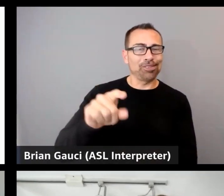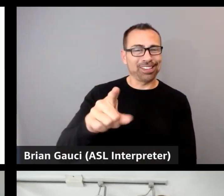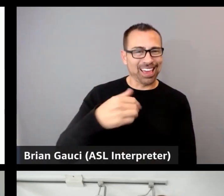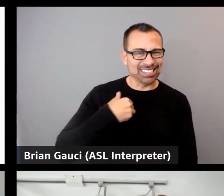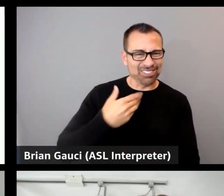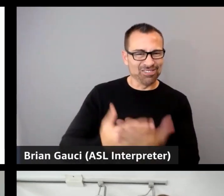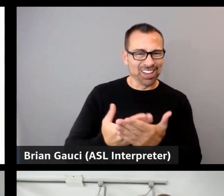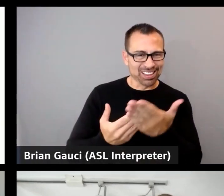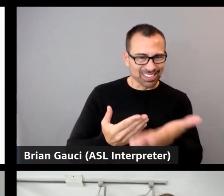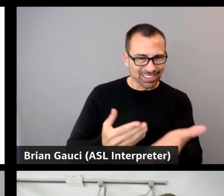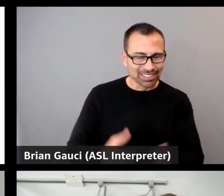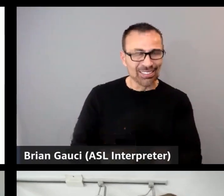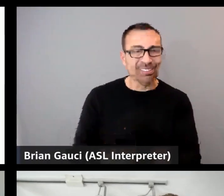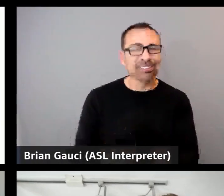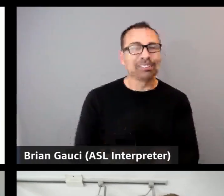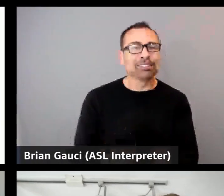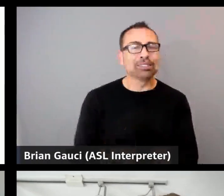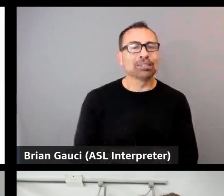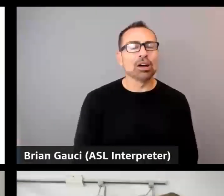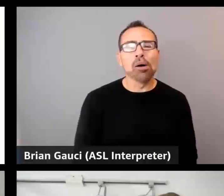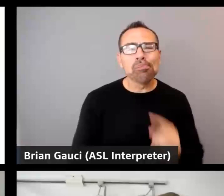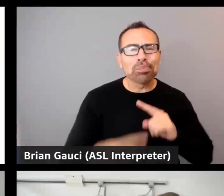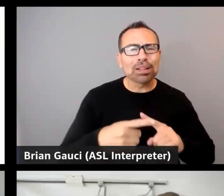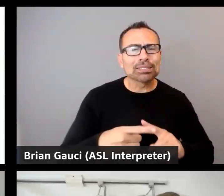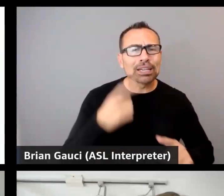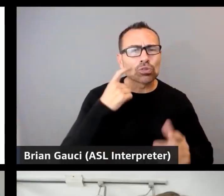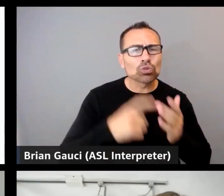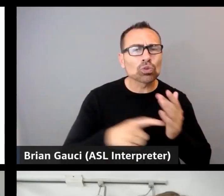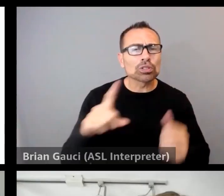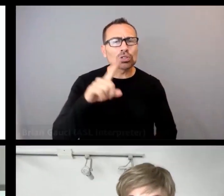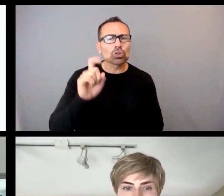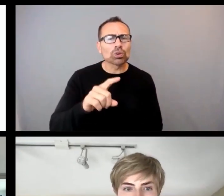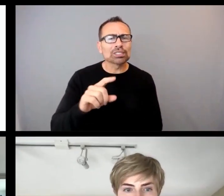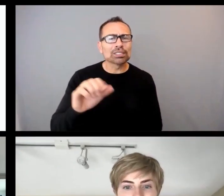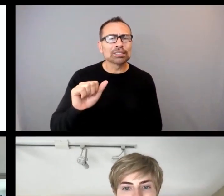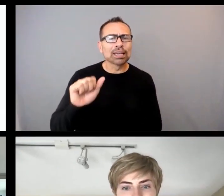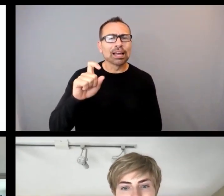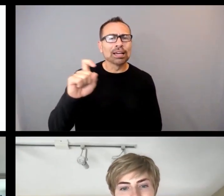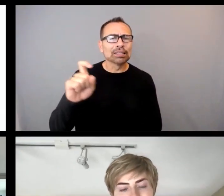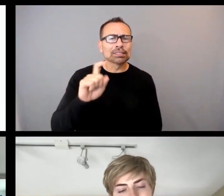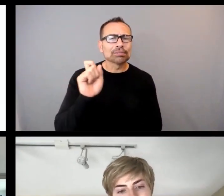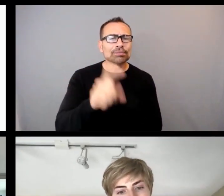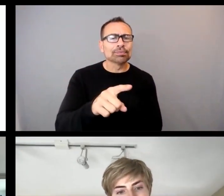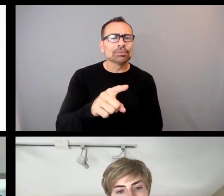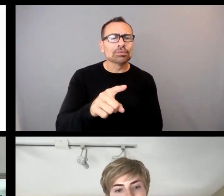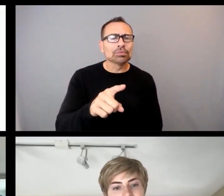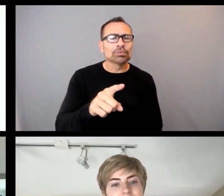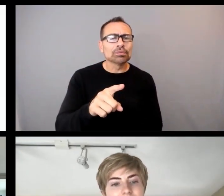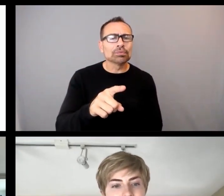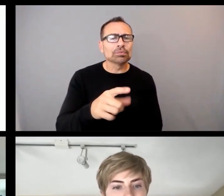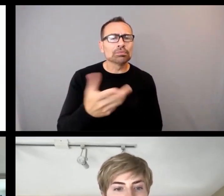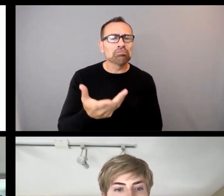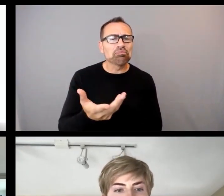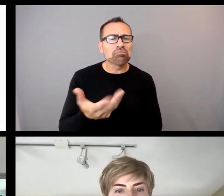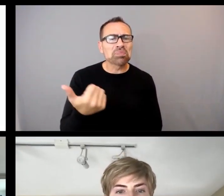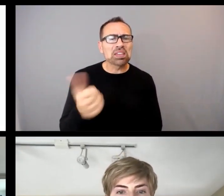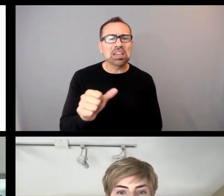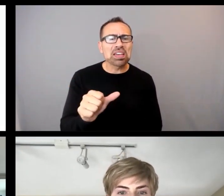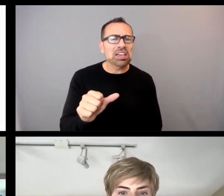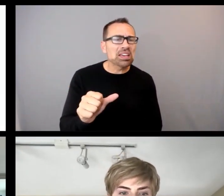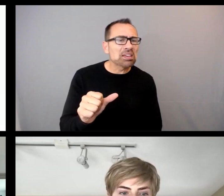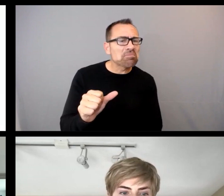There was a question here that Alex was asking. Are there any stories